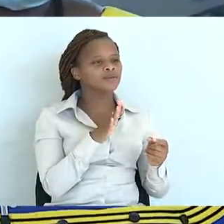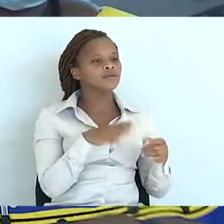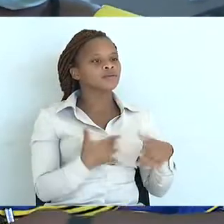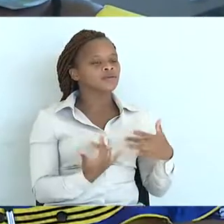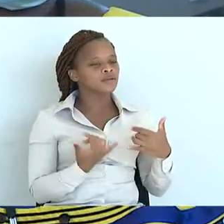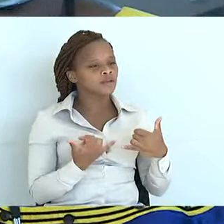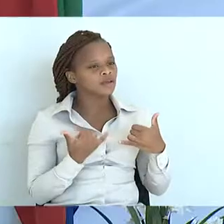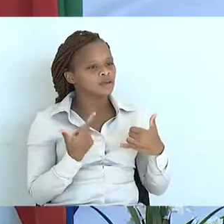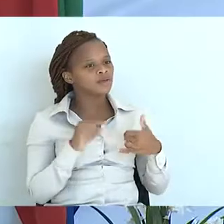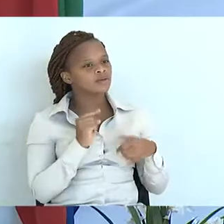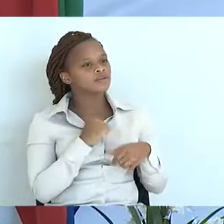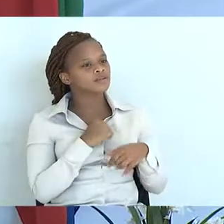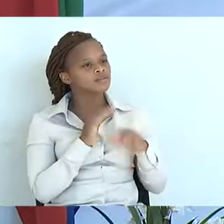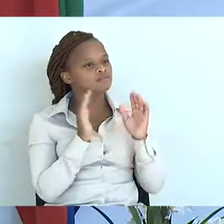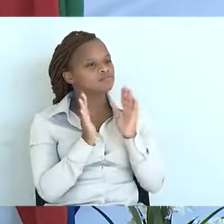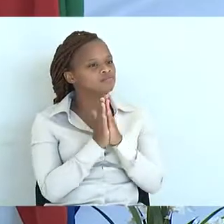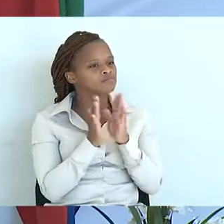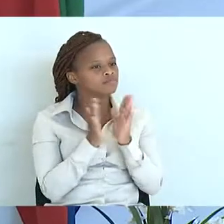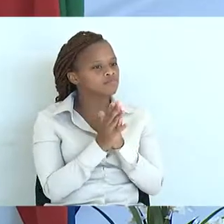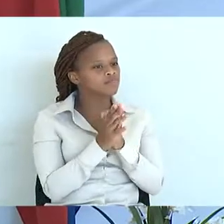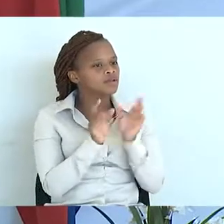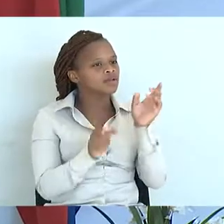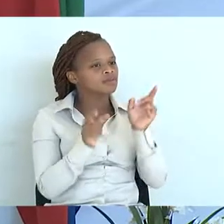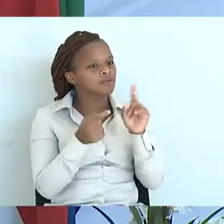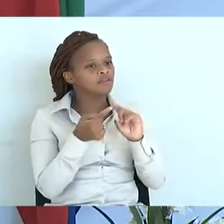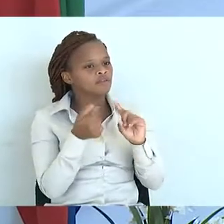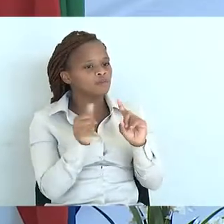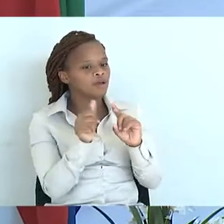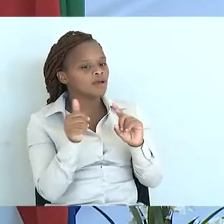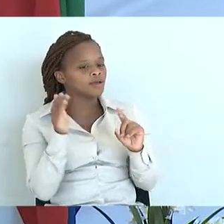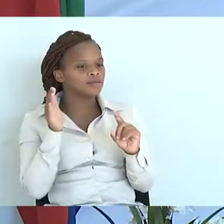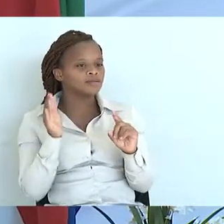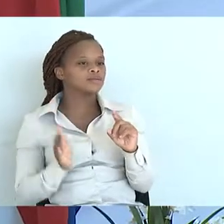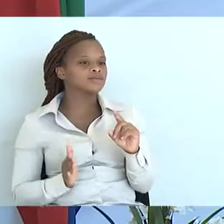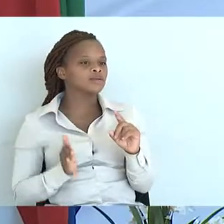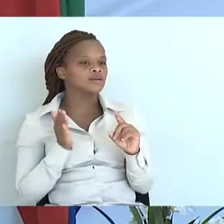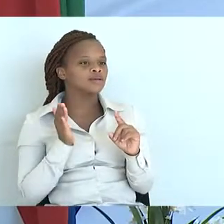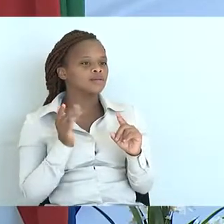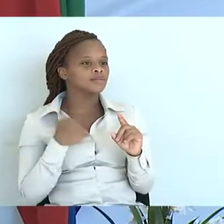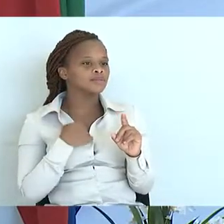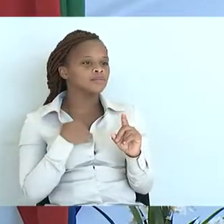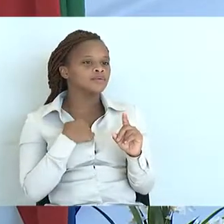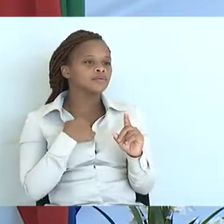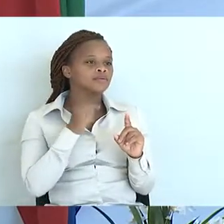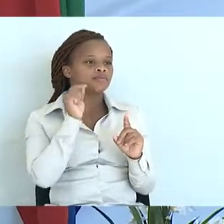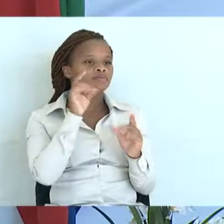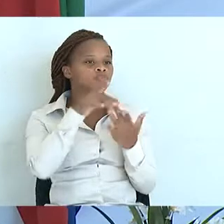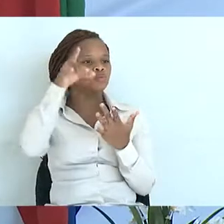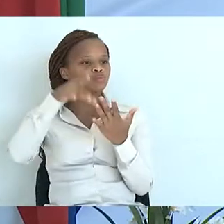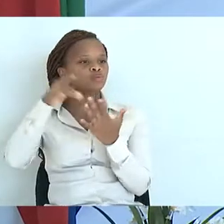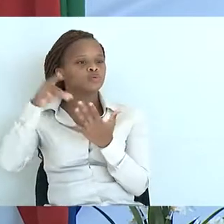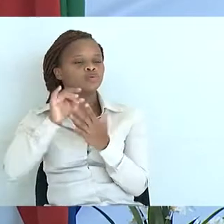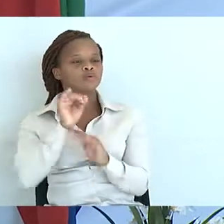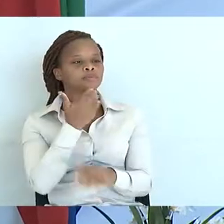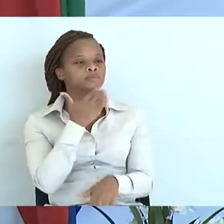that those that are not from this side, that we did not point to,